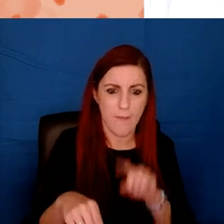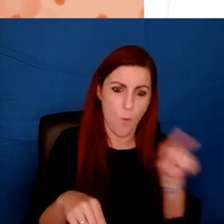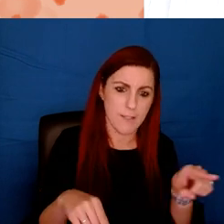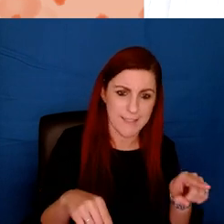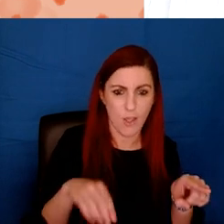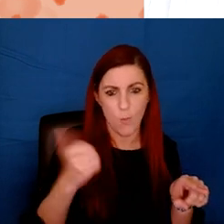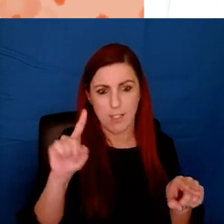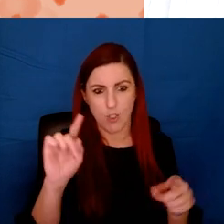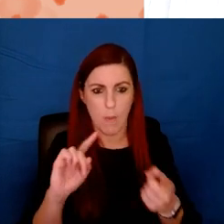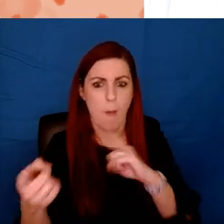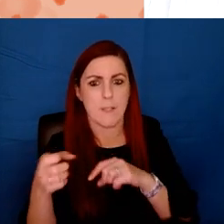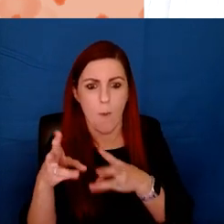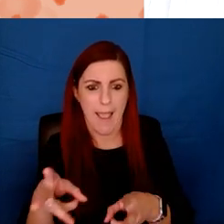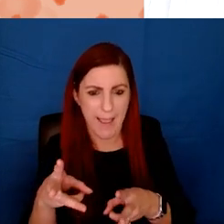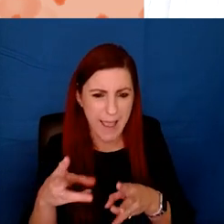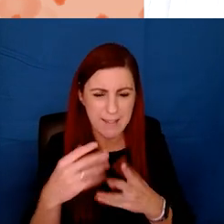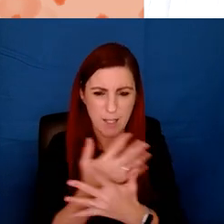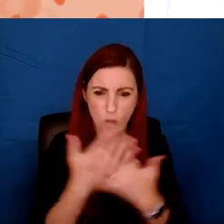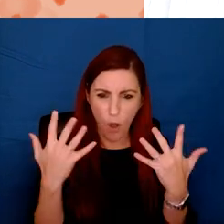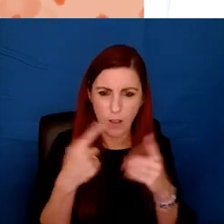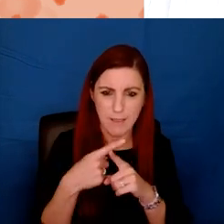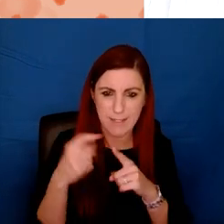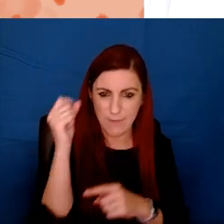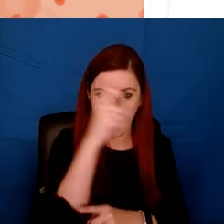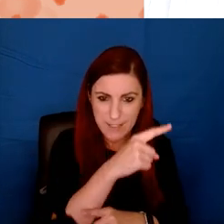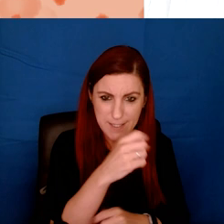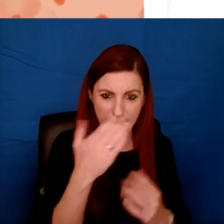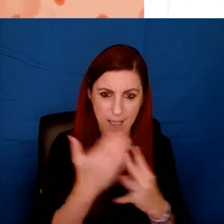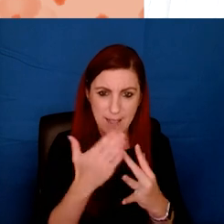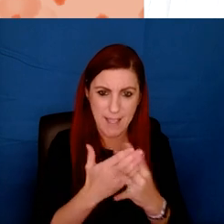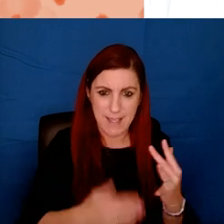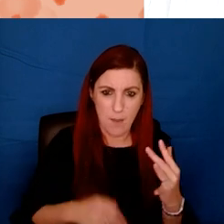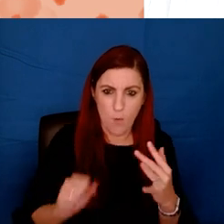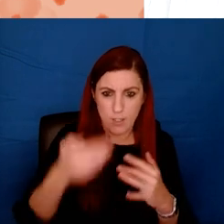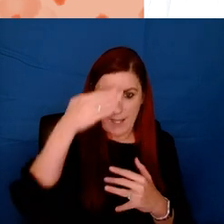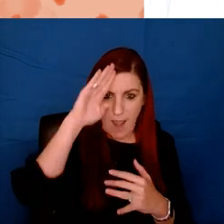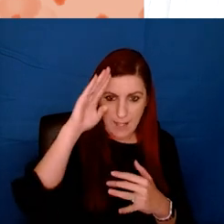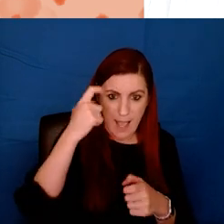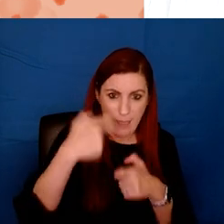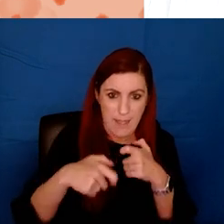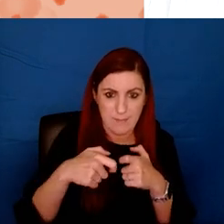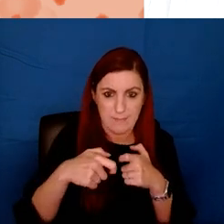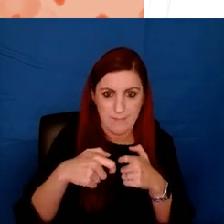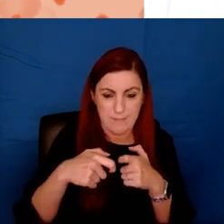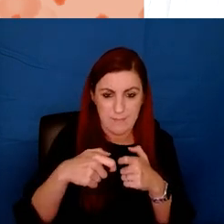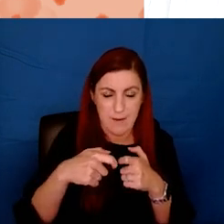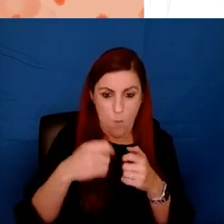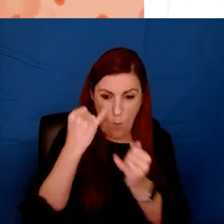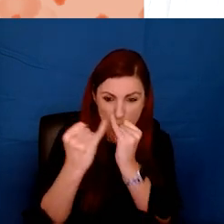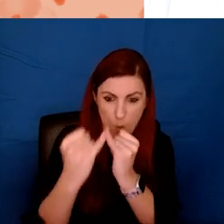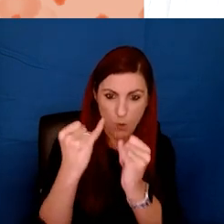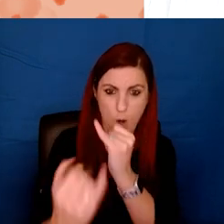has to do backwards and in heels. So it's like take all the difficulties with accessing abortion in Ireland and